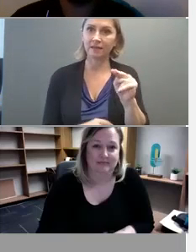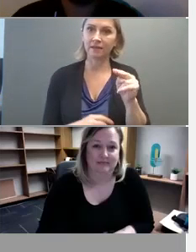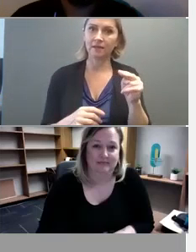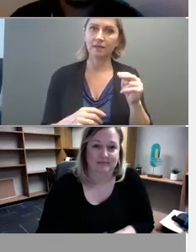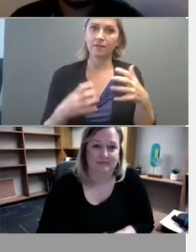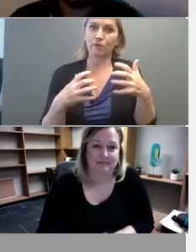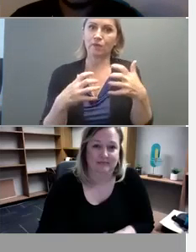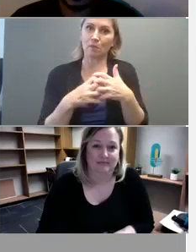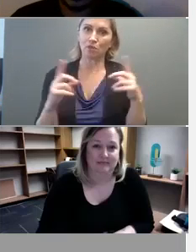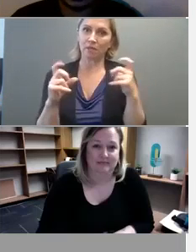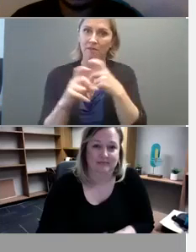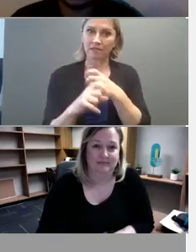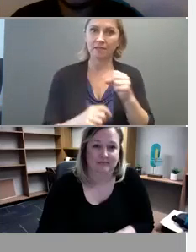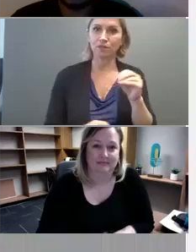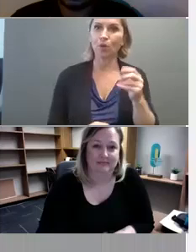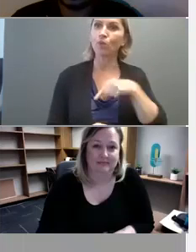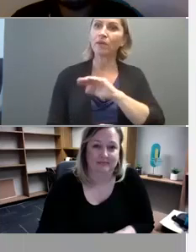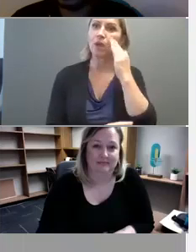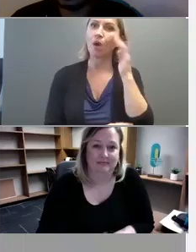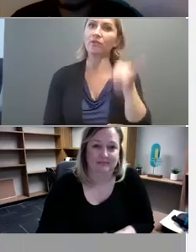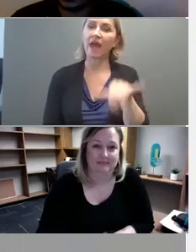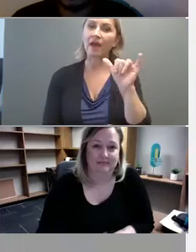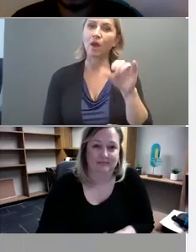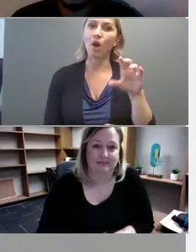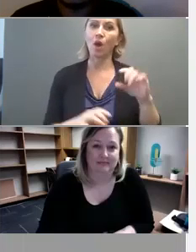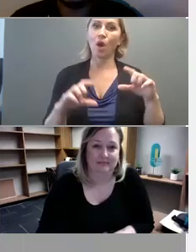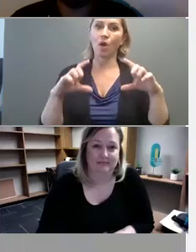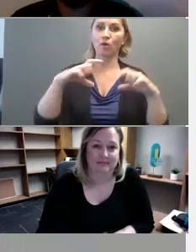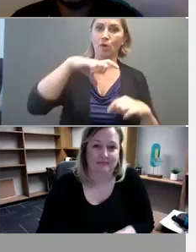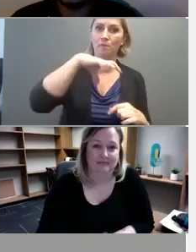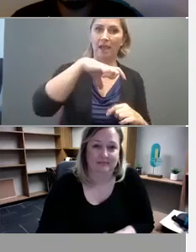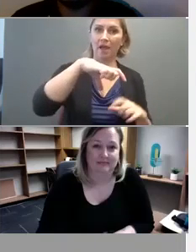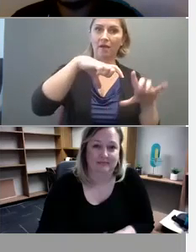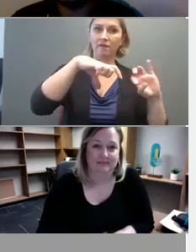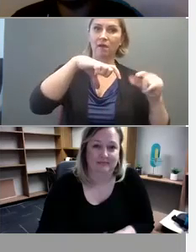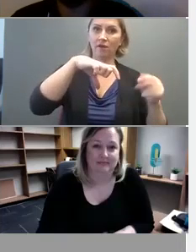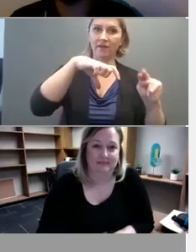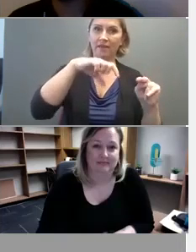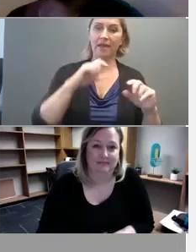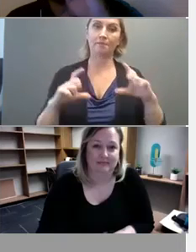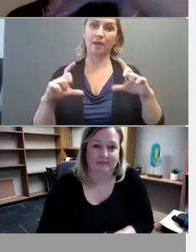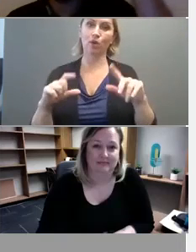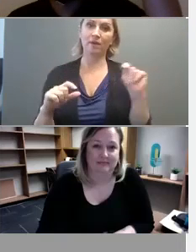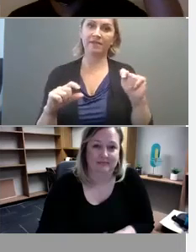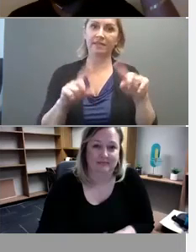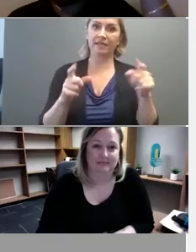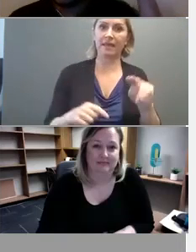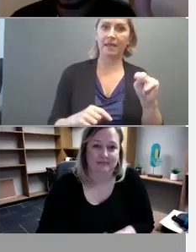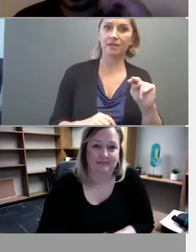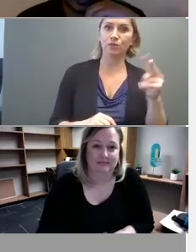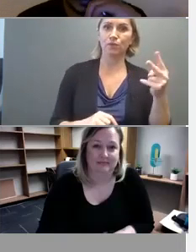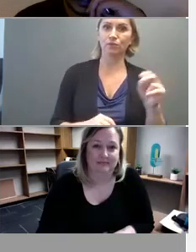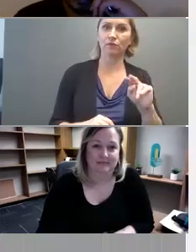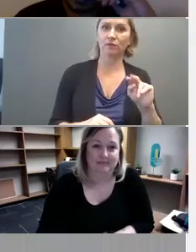complexity. We know that it is omega of log of n and big O of Tn by 2 plus n to the power of some